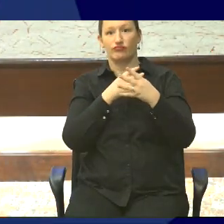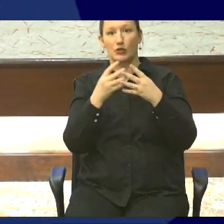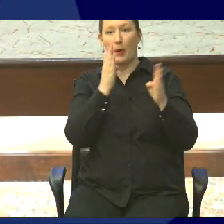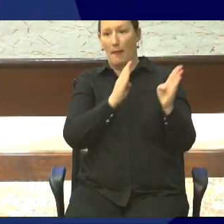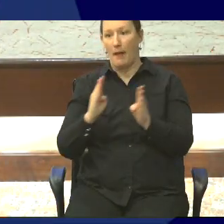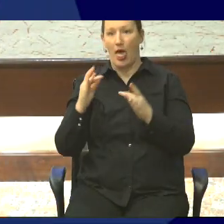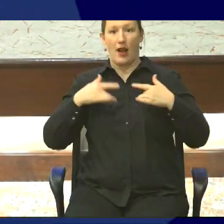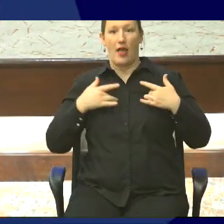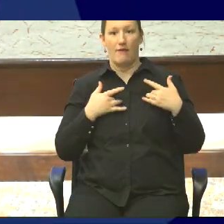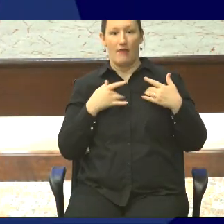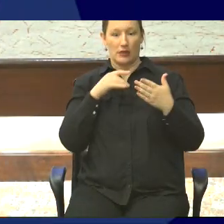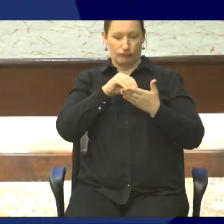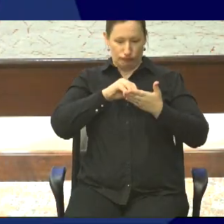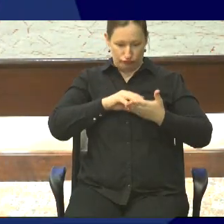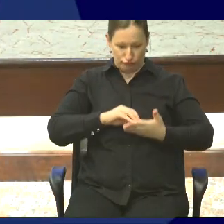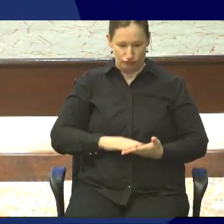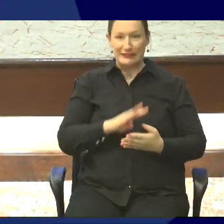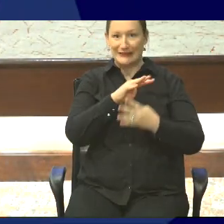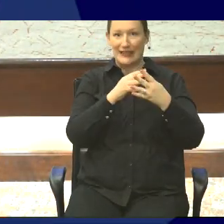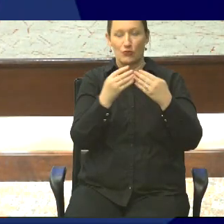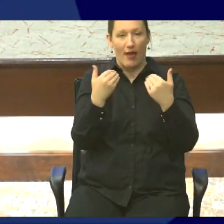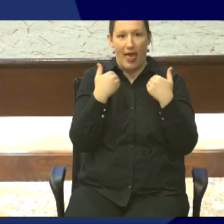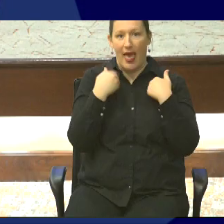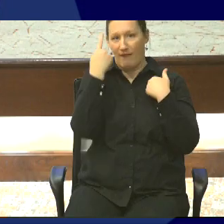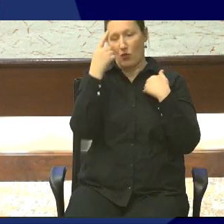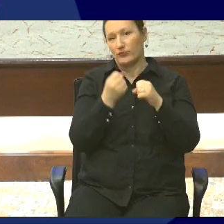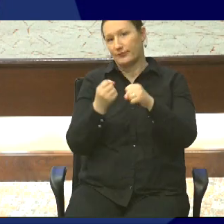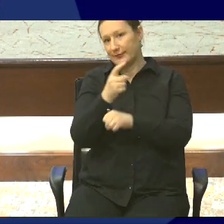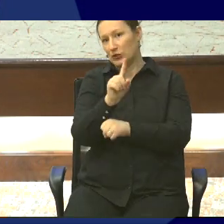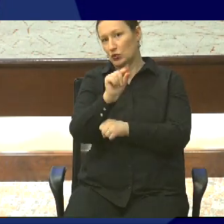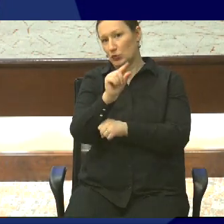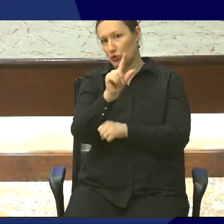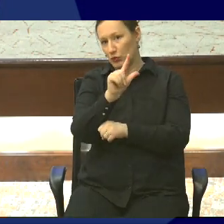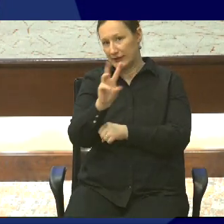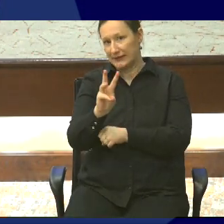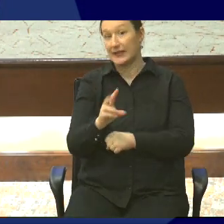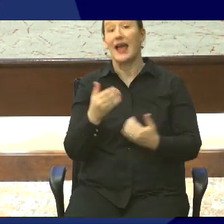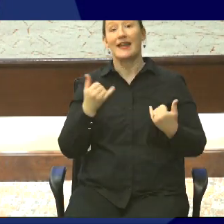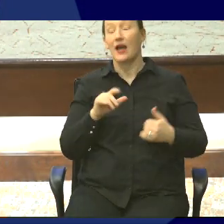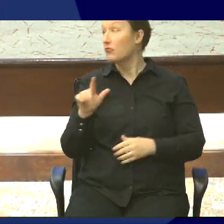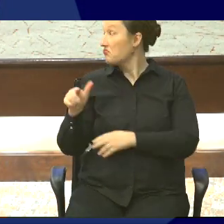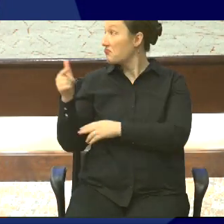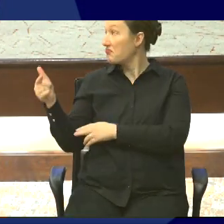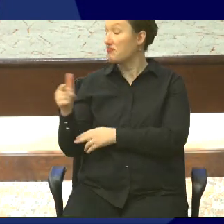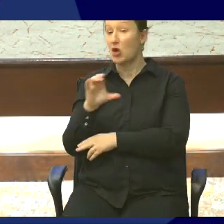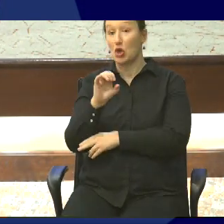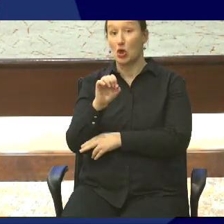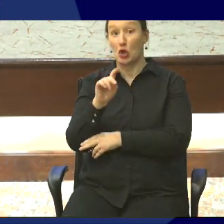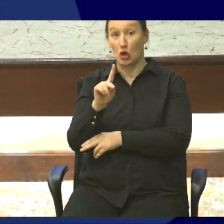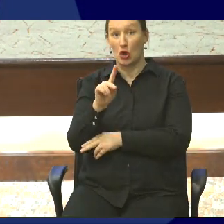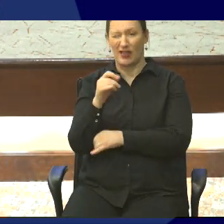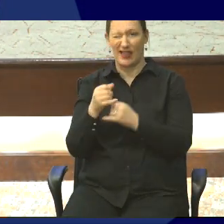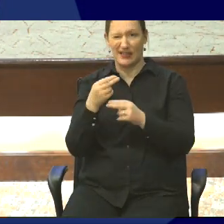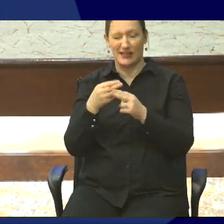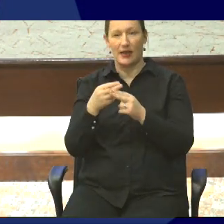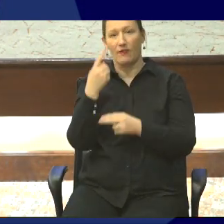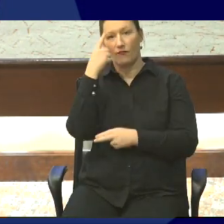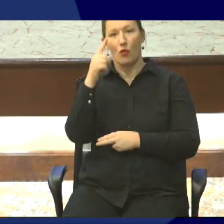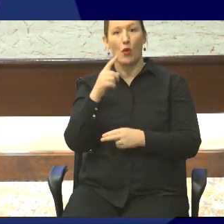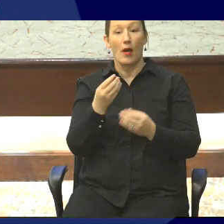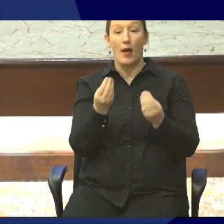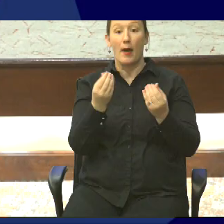Next, I'll hand it over to my colleague, Jonathan Cook, who will be talking about the proposed playground structure. Roberta, before